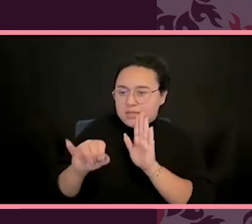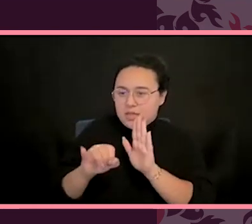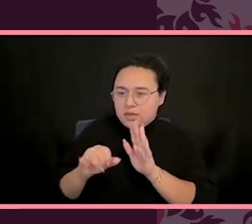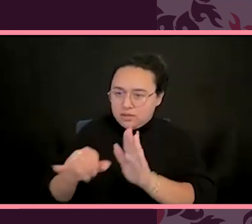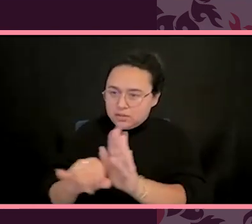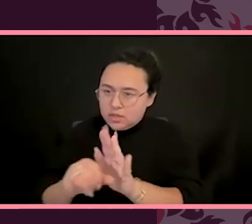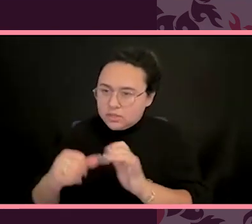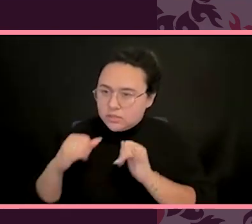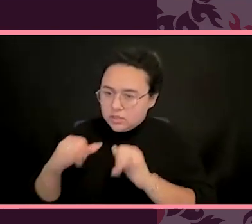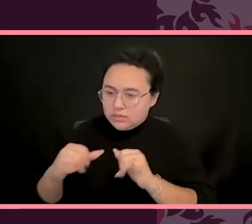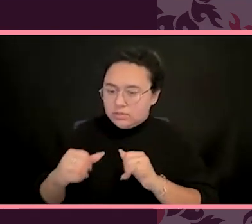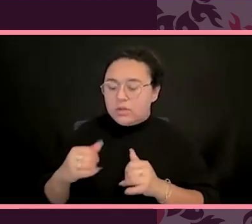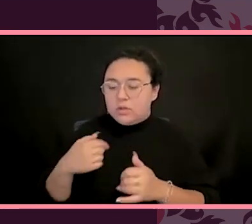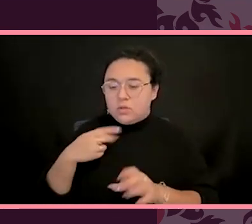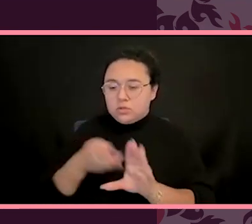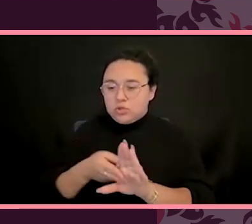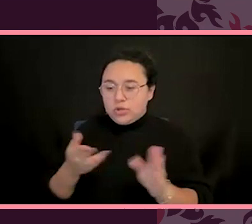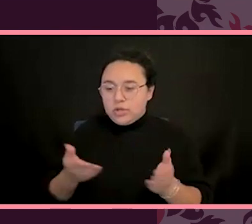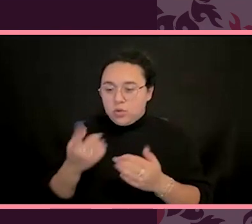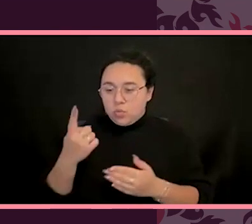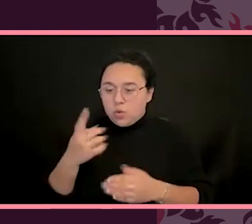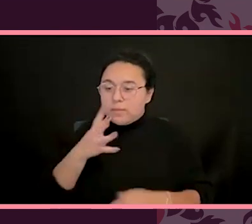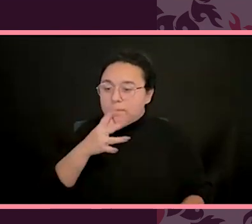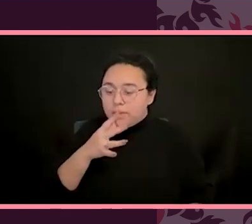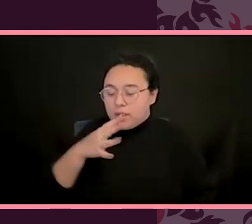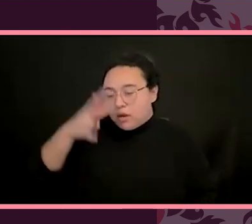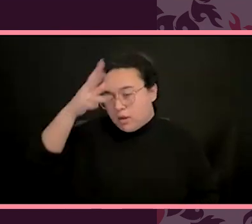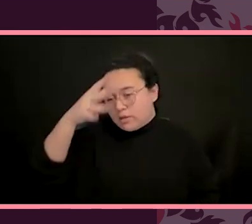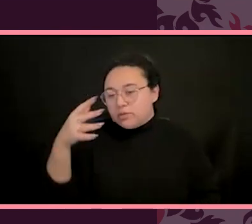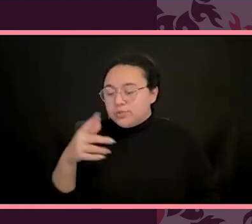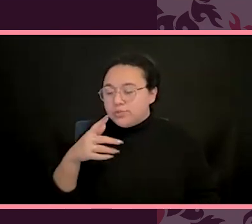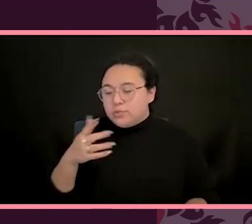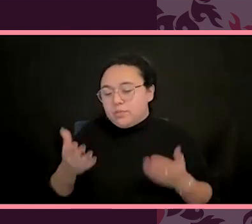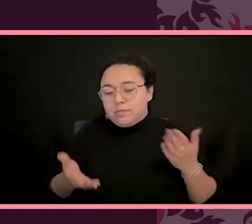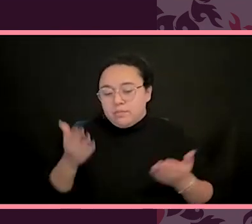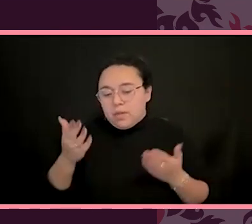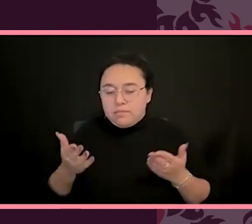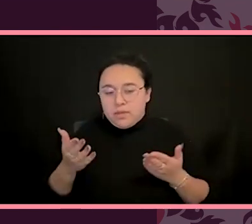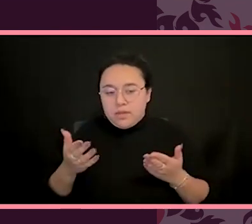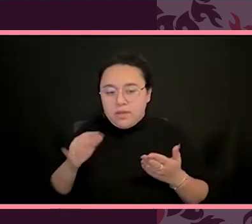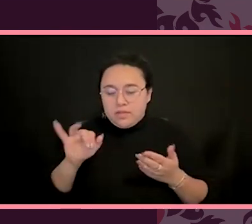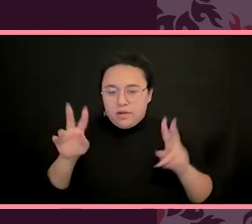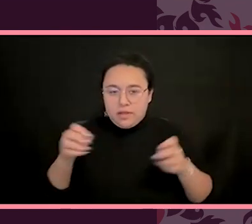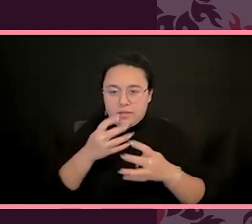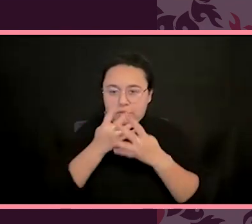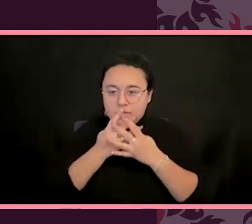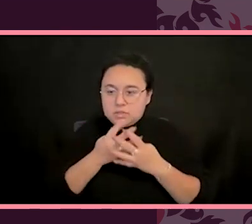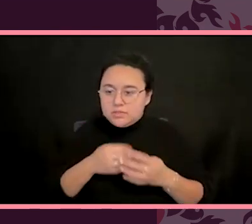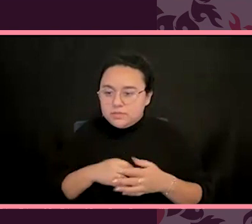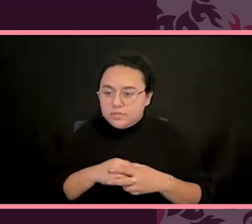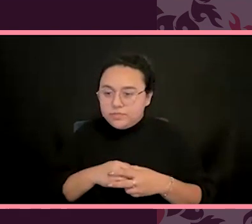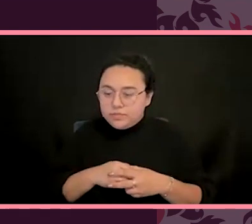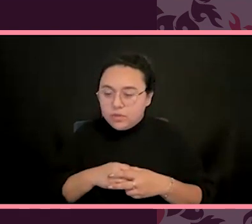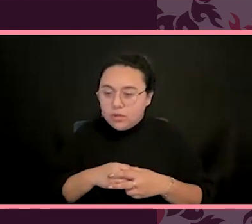sense that joining us on the call today is at least one parent who is in that prison.